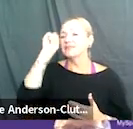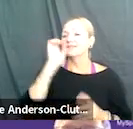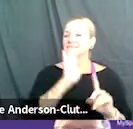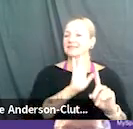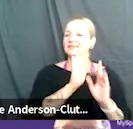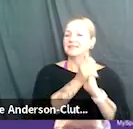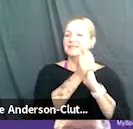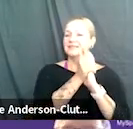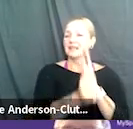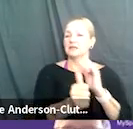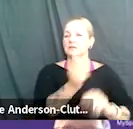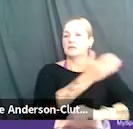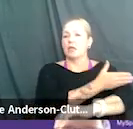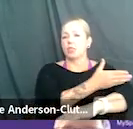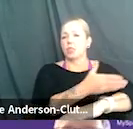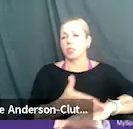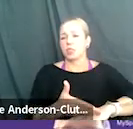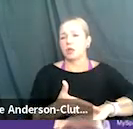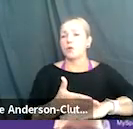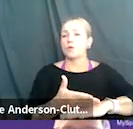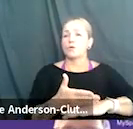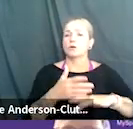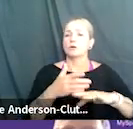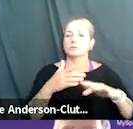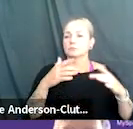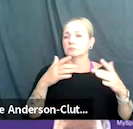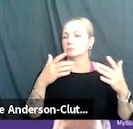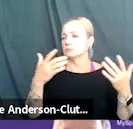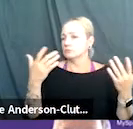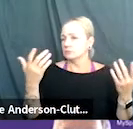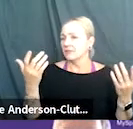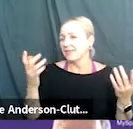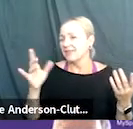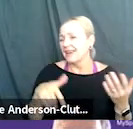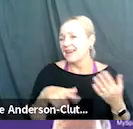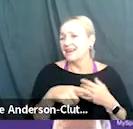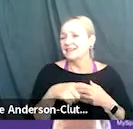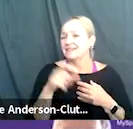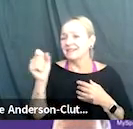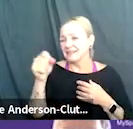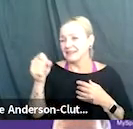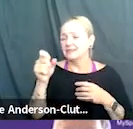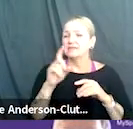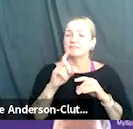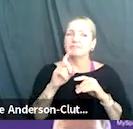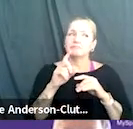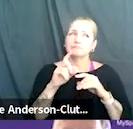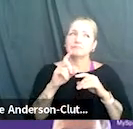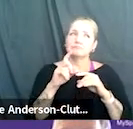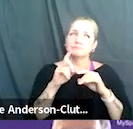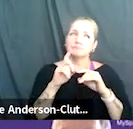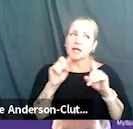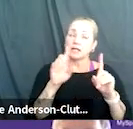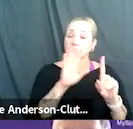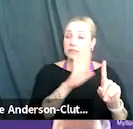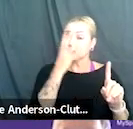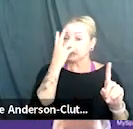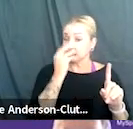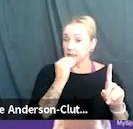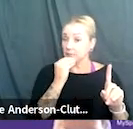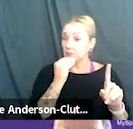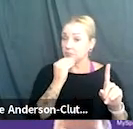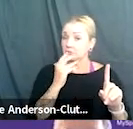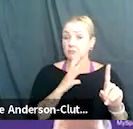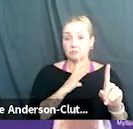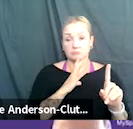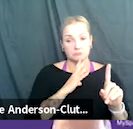all I can really say is that it's, his sleep was not changed. He didn't appear sad, according